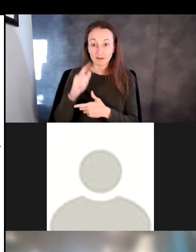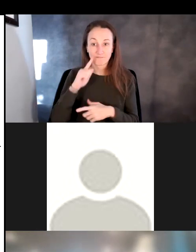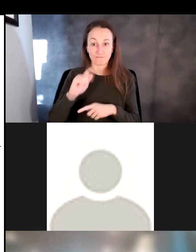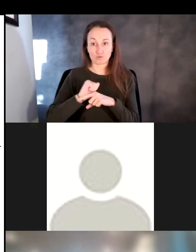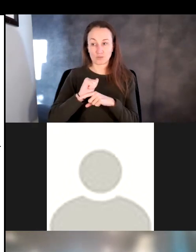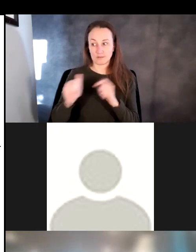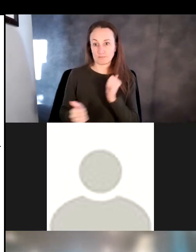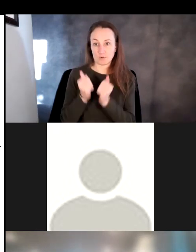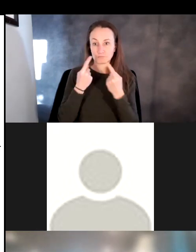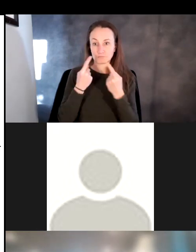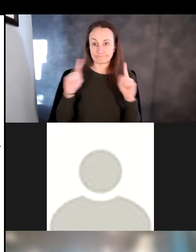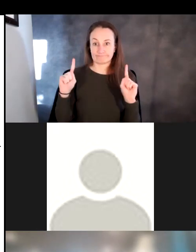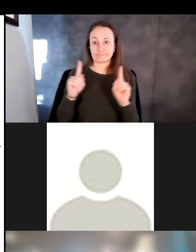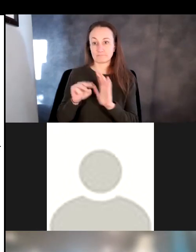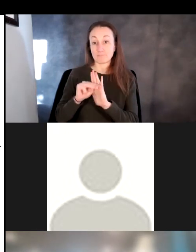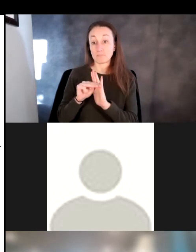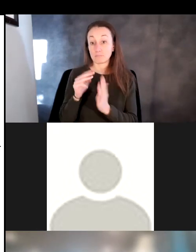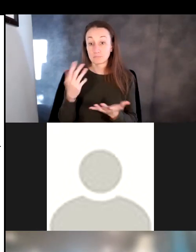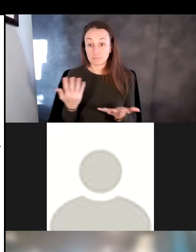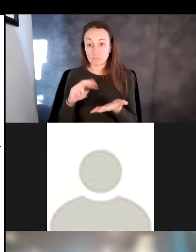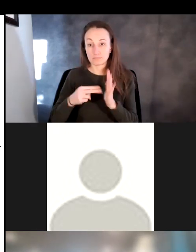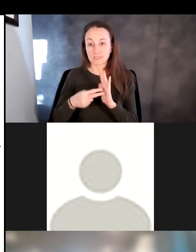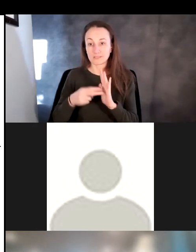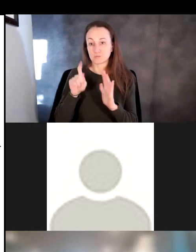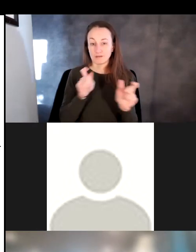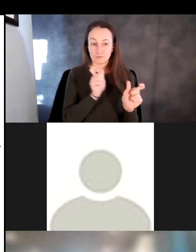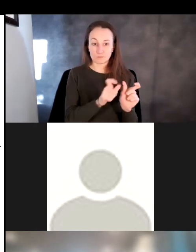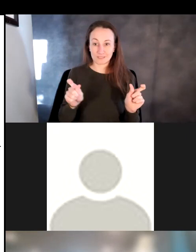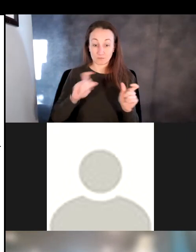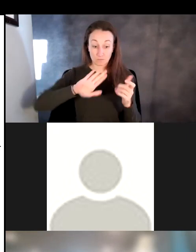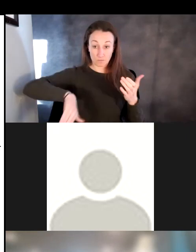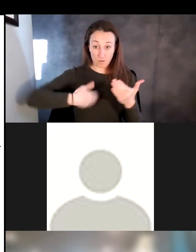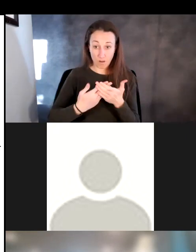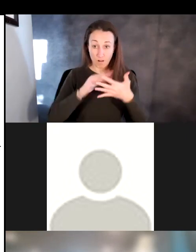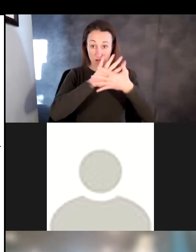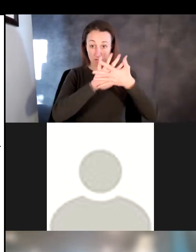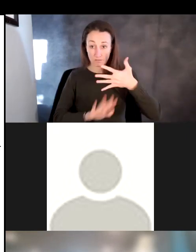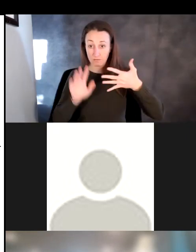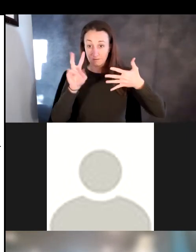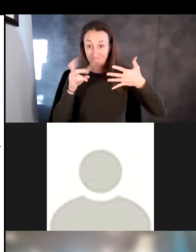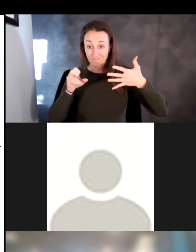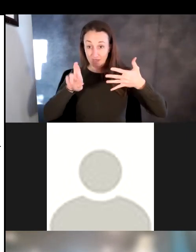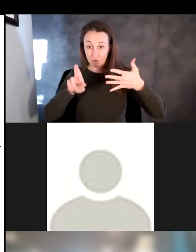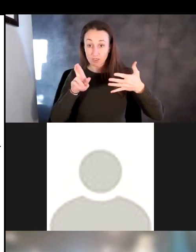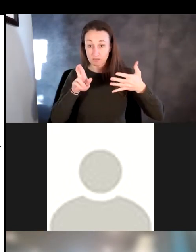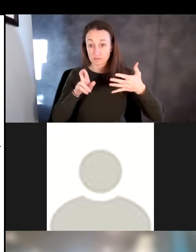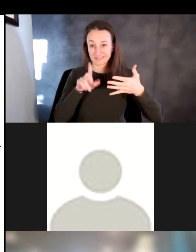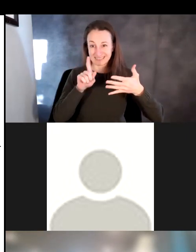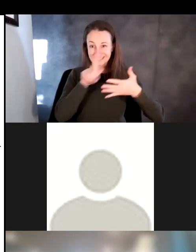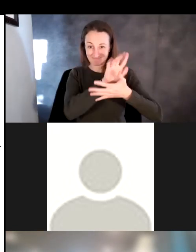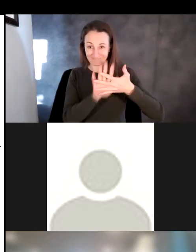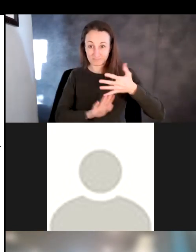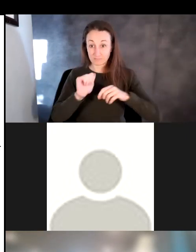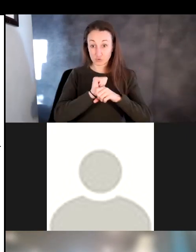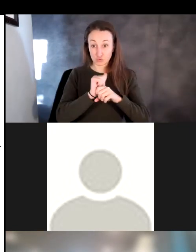models. And what that means in turn is that we actually have to sequence all of the variants that we're screening. All of these training data points need to be sequenced